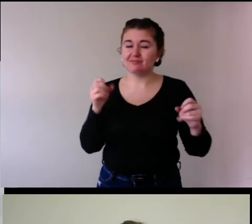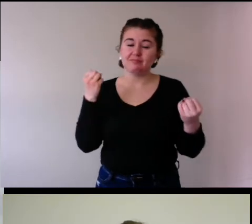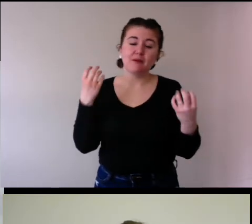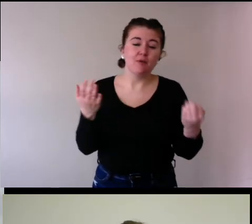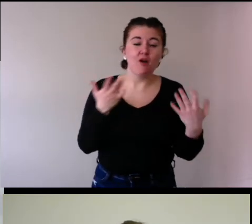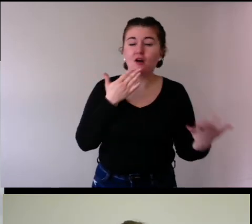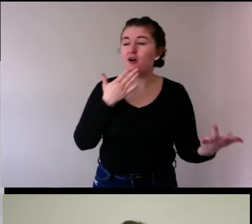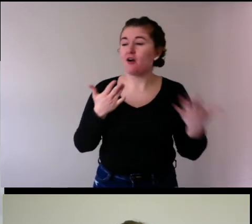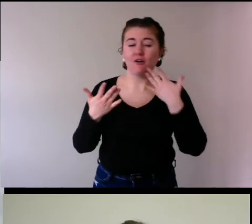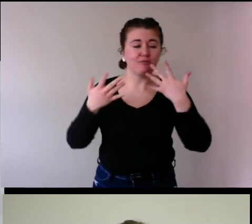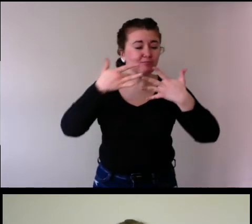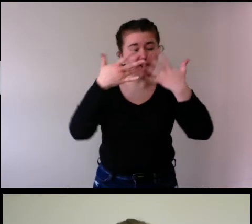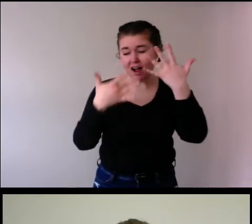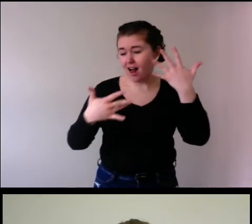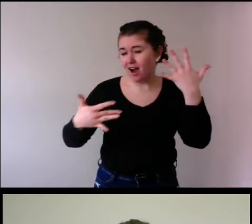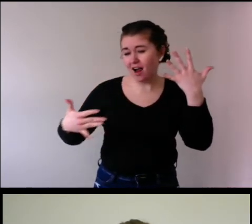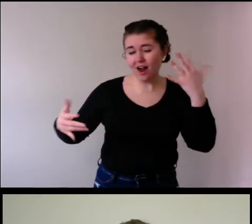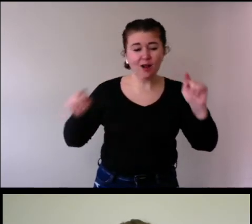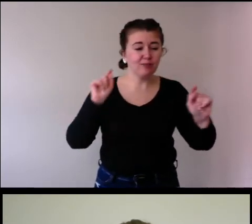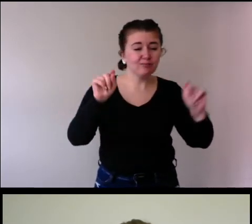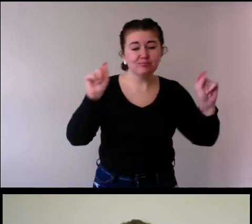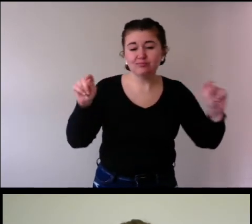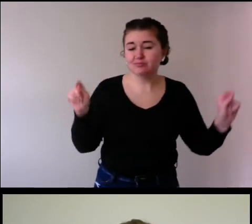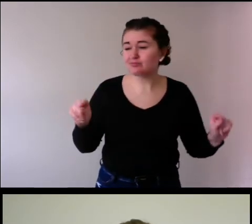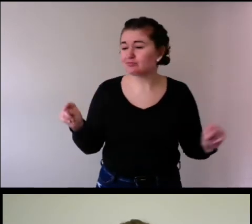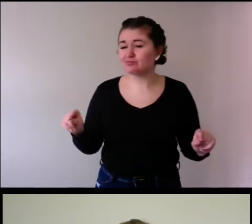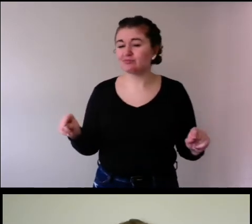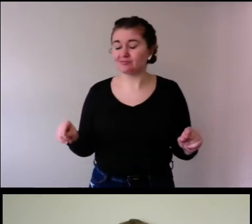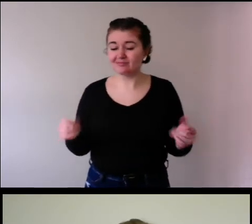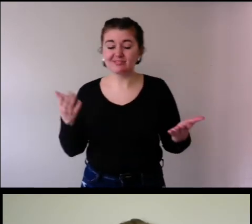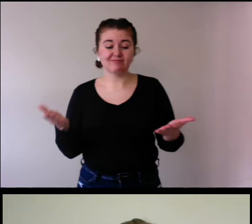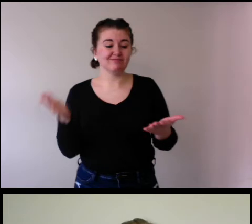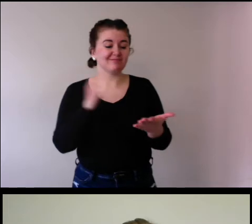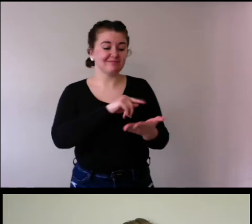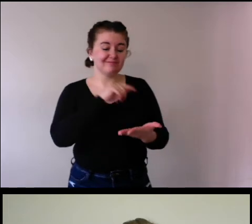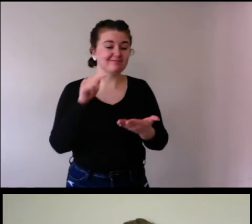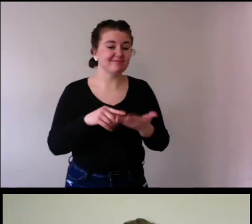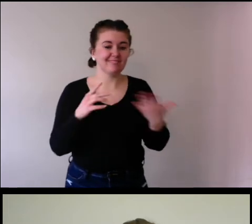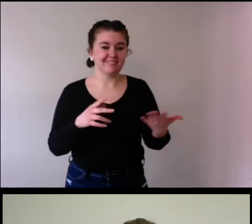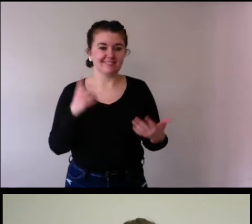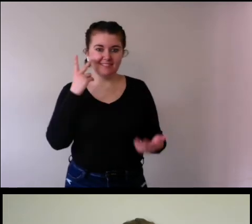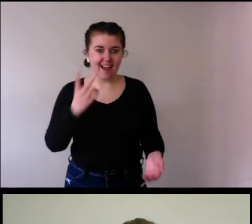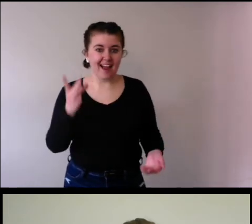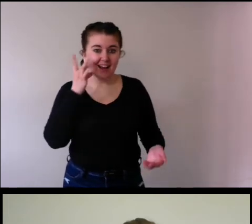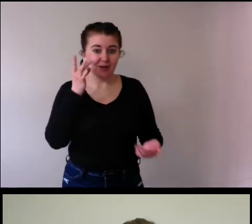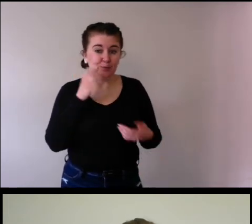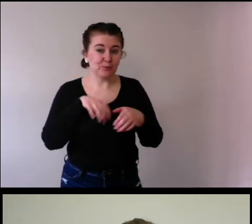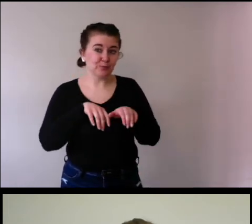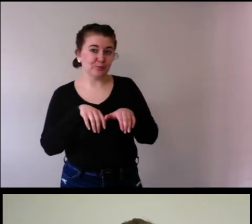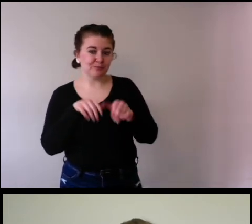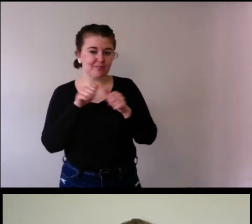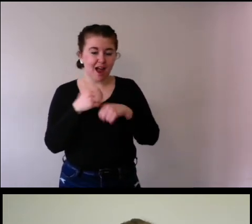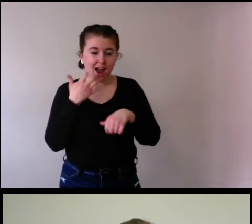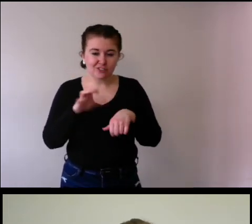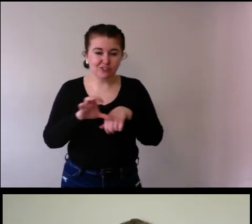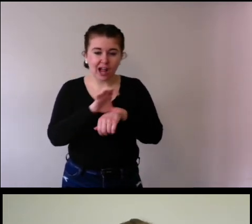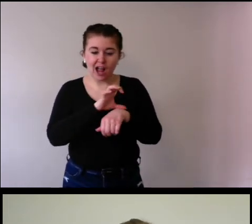The end. And there's the cat having some cocoa with marshmallows.